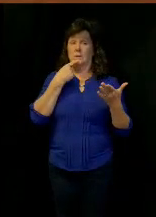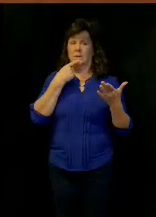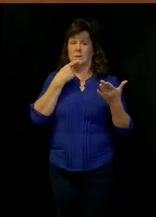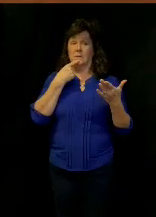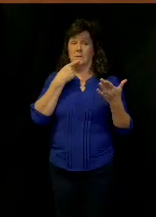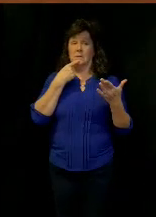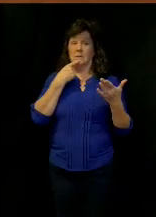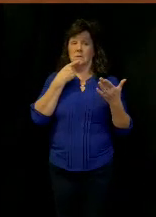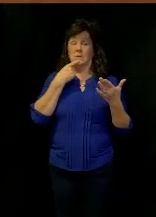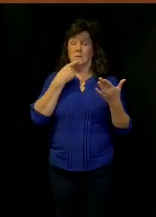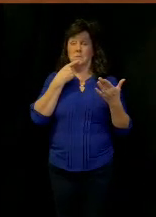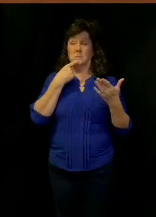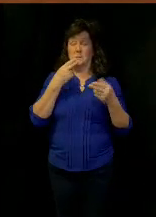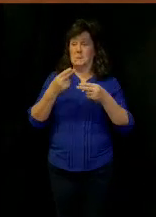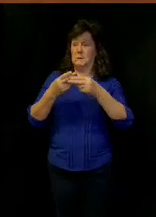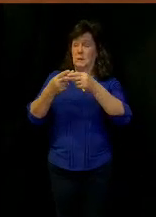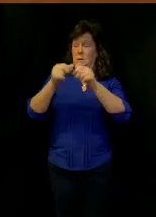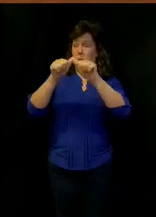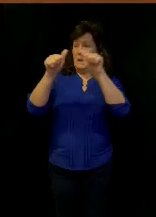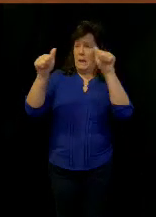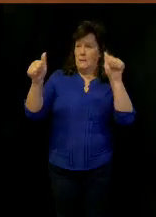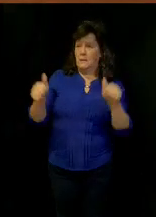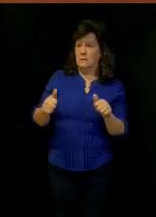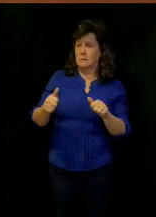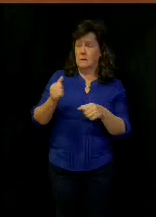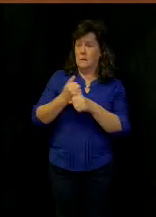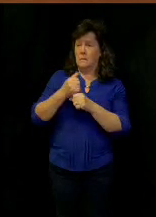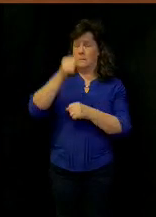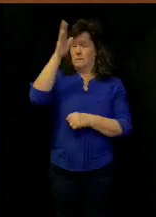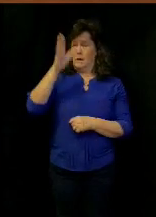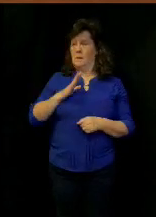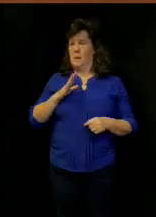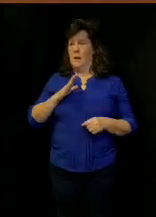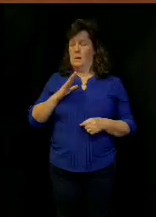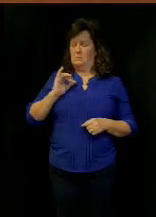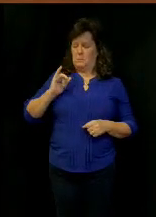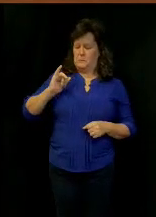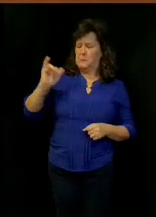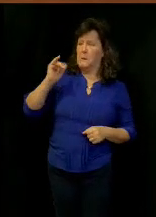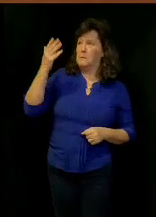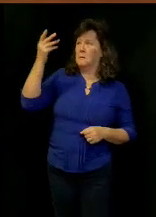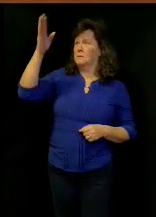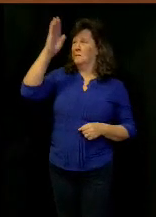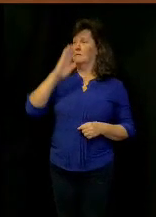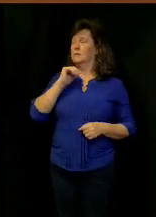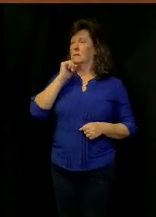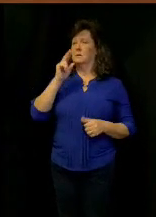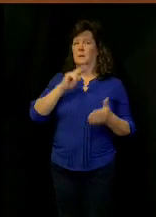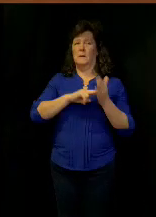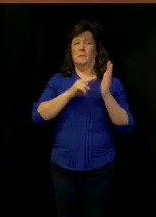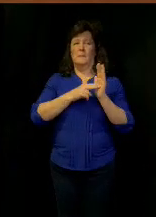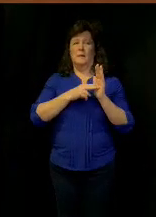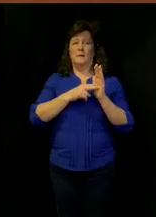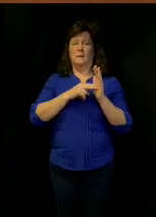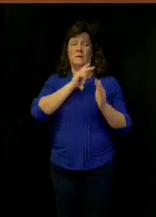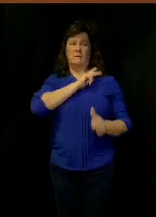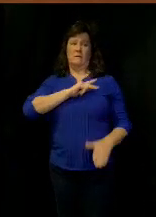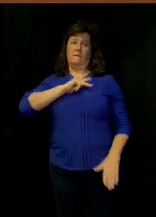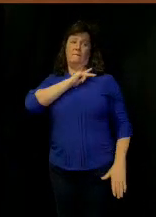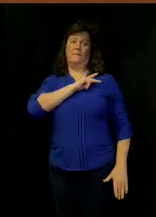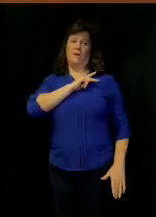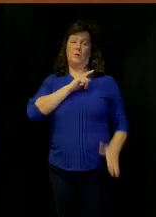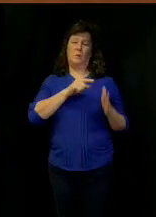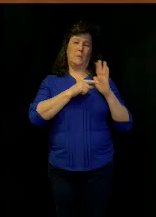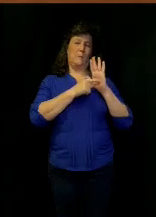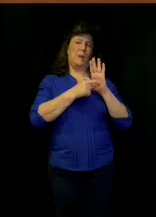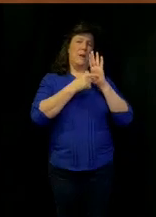image. Therefore, let us make man in our what? He's not talking about a physical appearance. He's